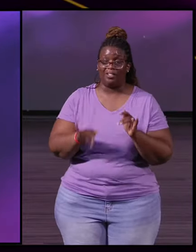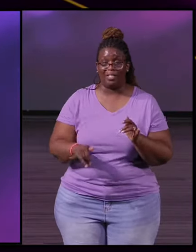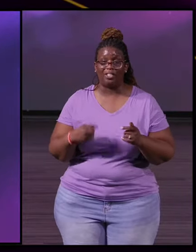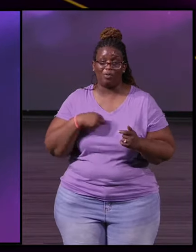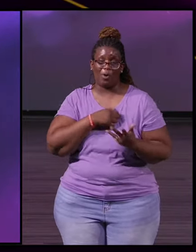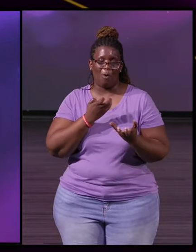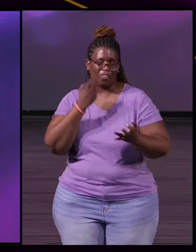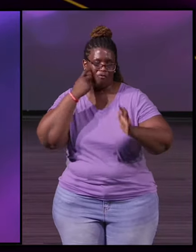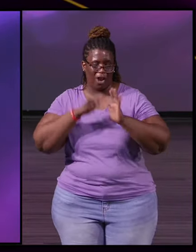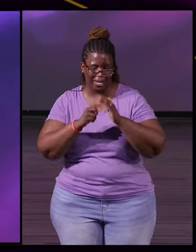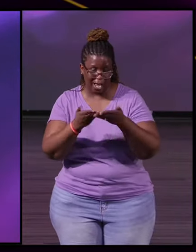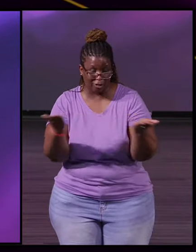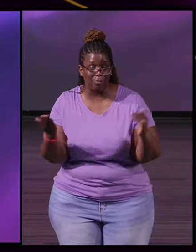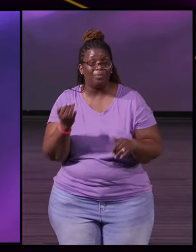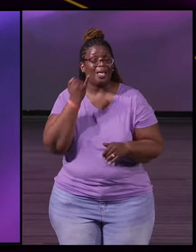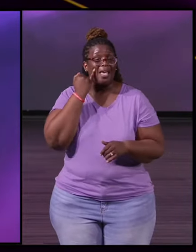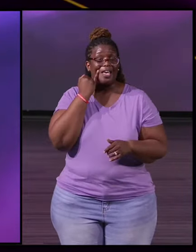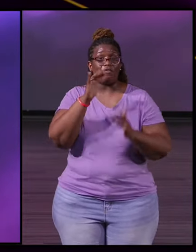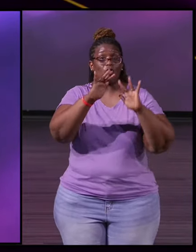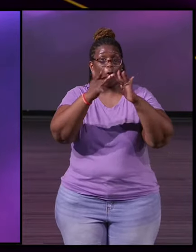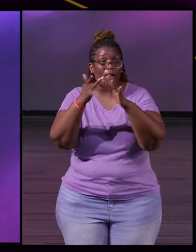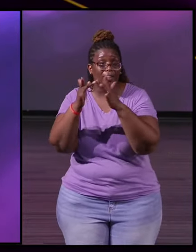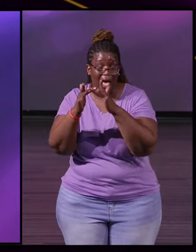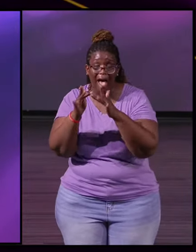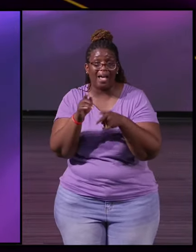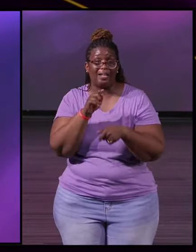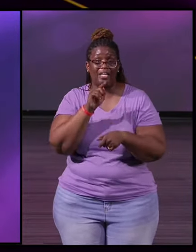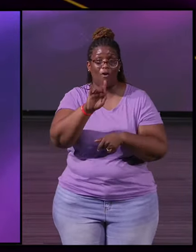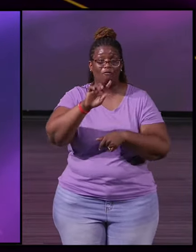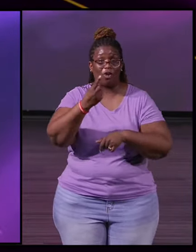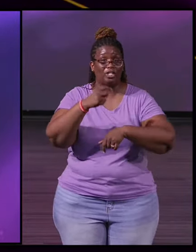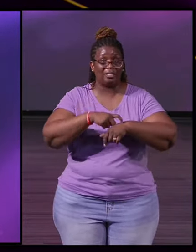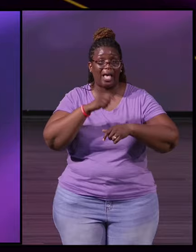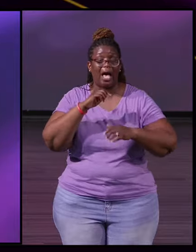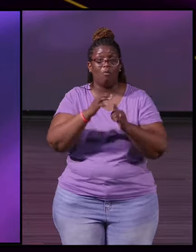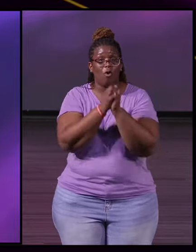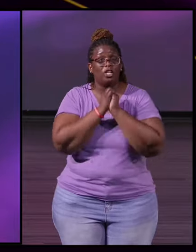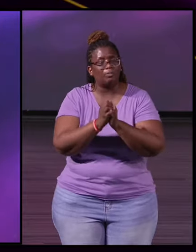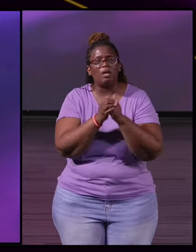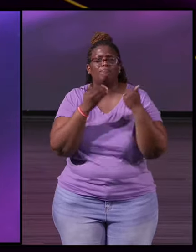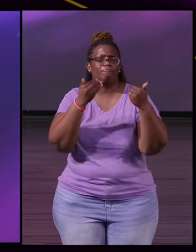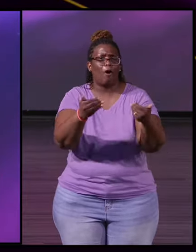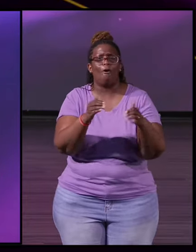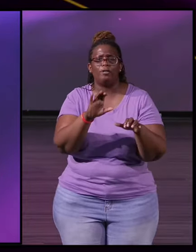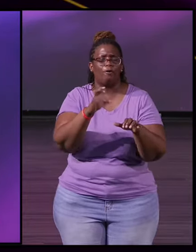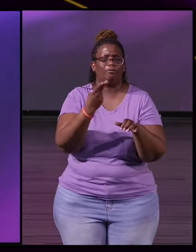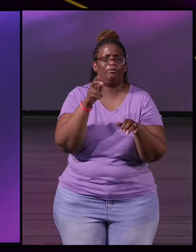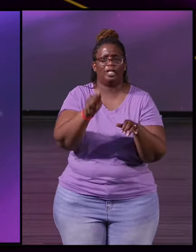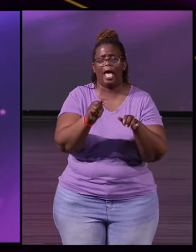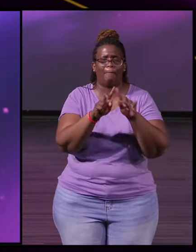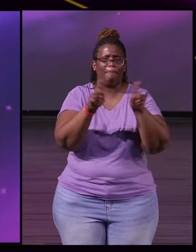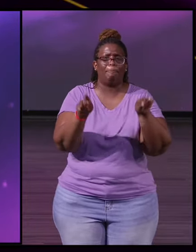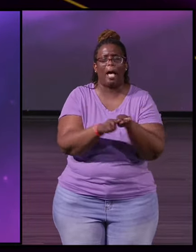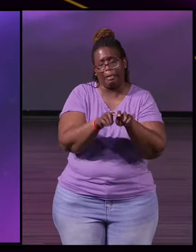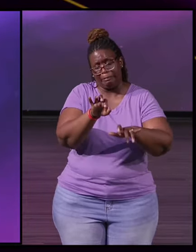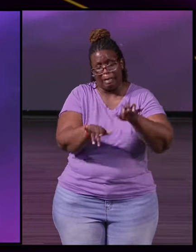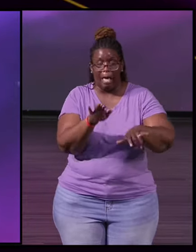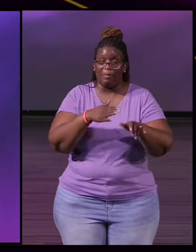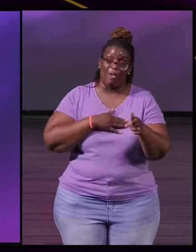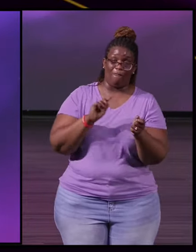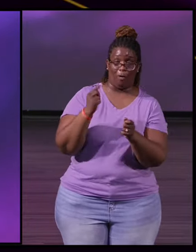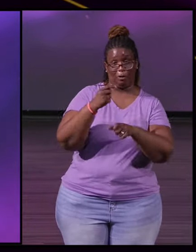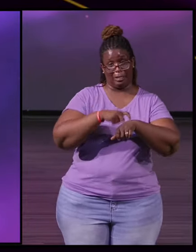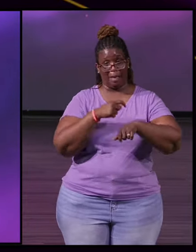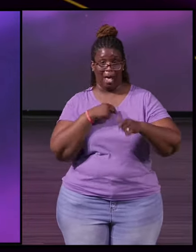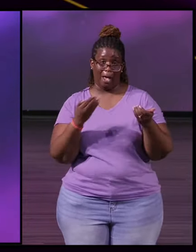to acknowledge you. If you are on East City campus, we want you to drop in the chat, it's my first time or I'm new here,